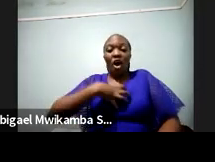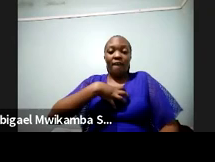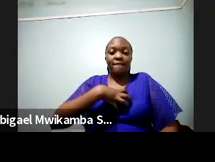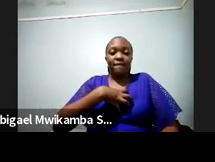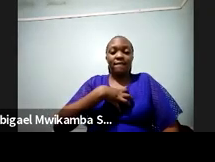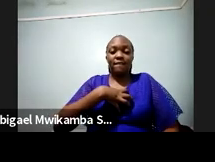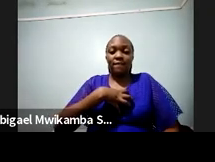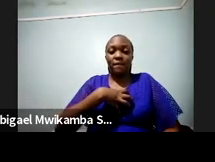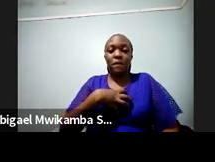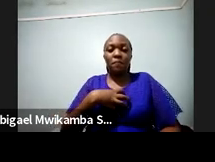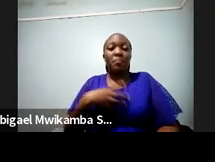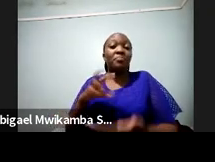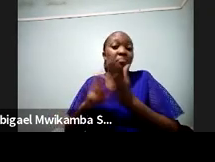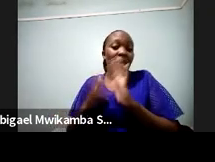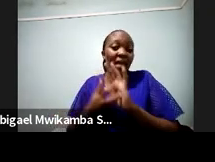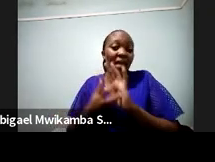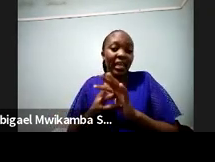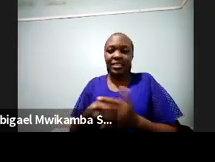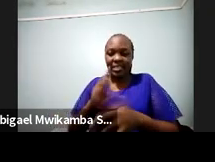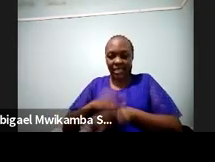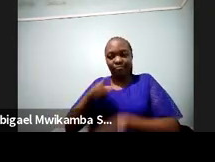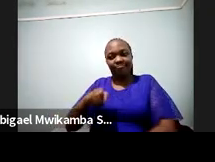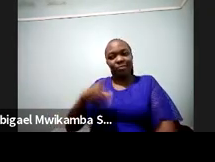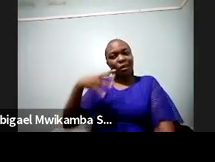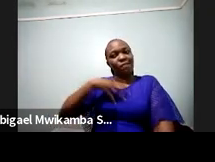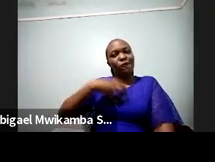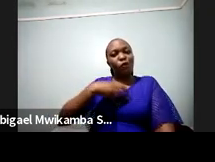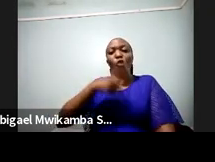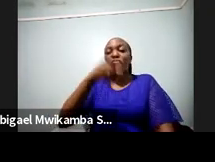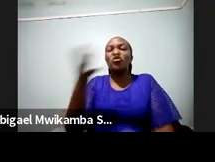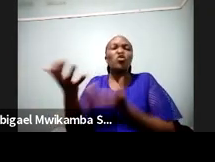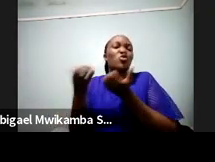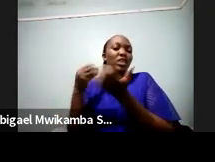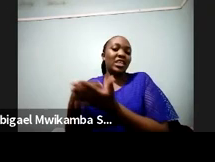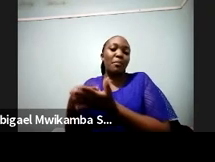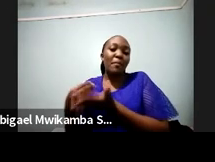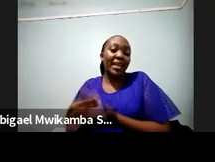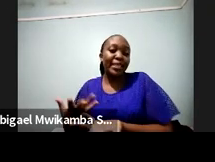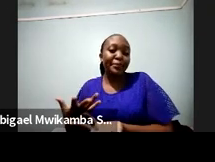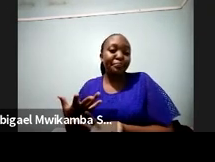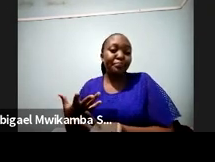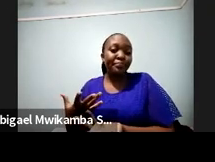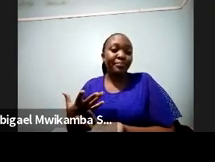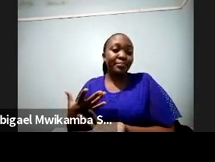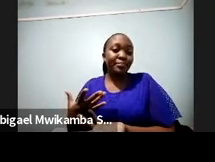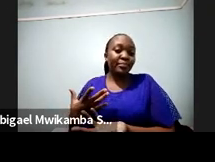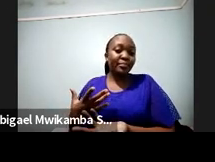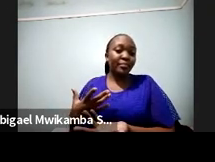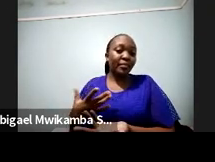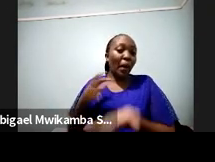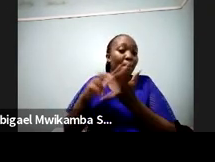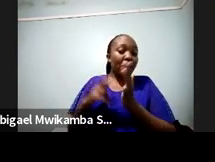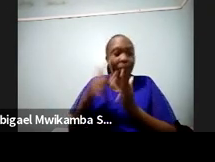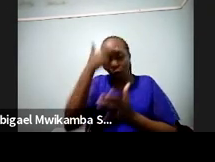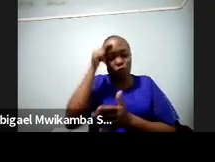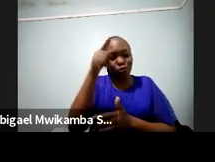there, then jiggers are around and will invest in you. And of course, you will not enjoy your retirement. We hope that none of you